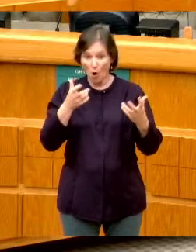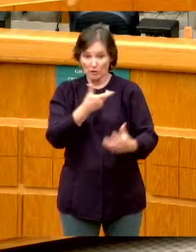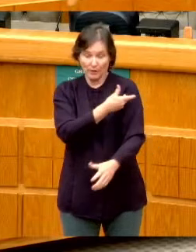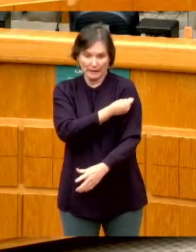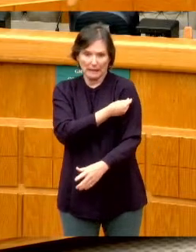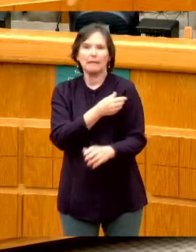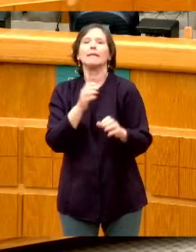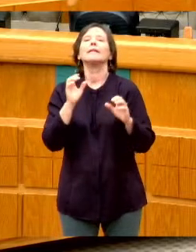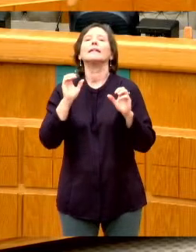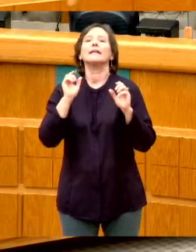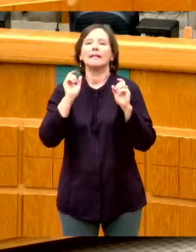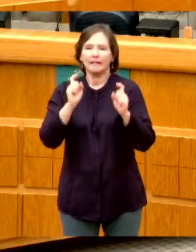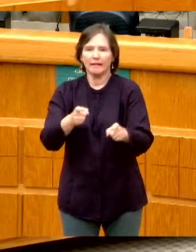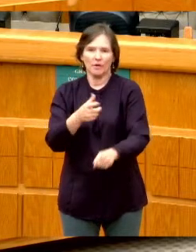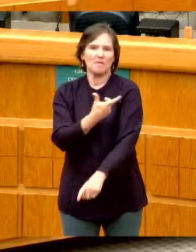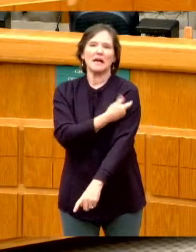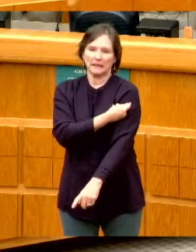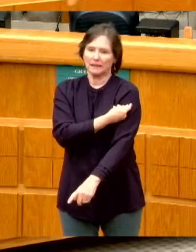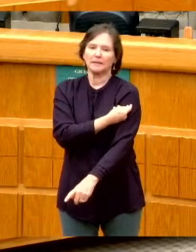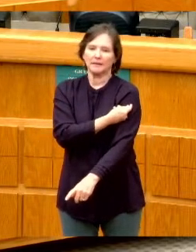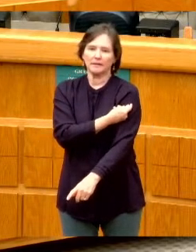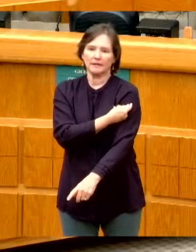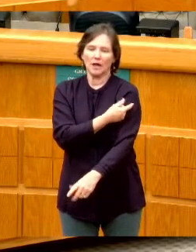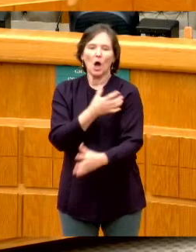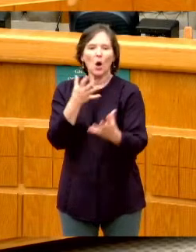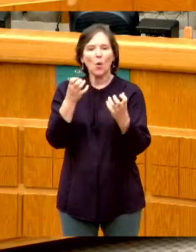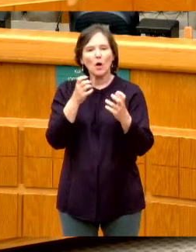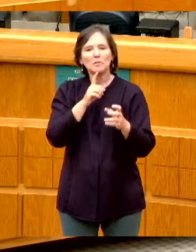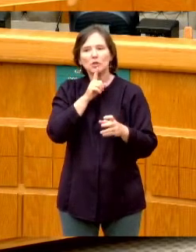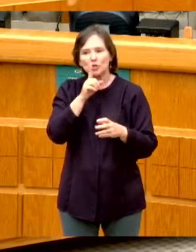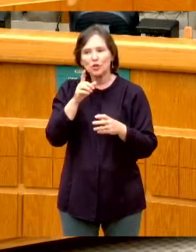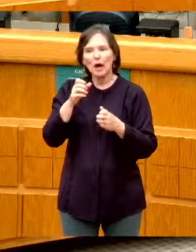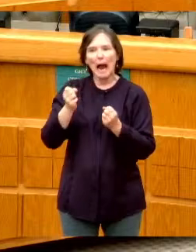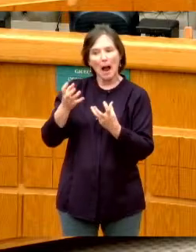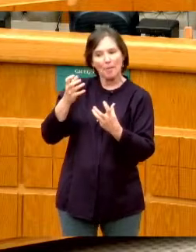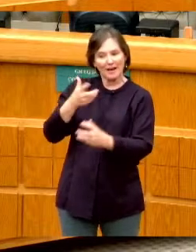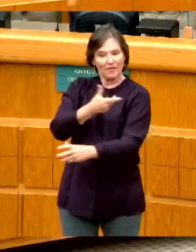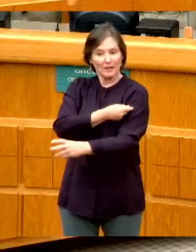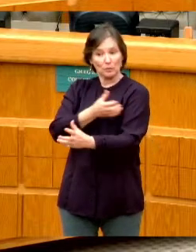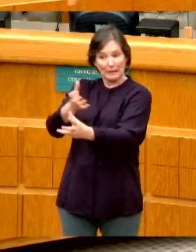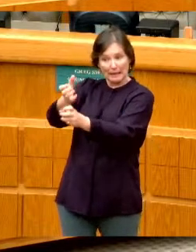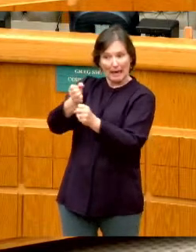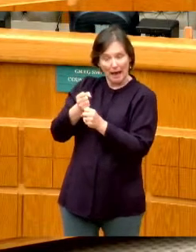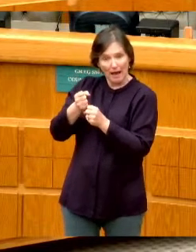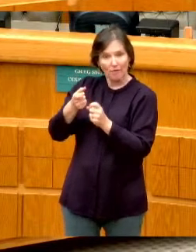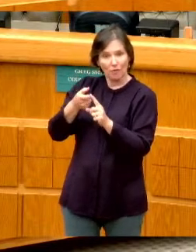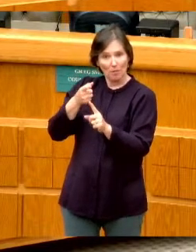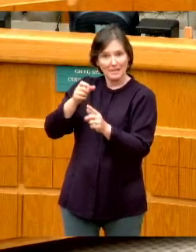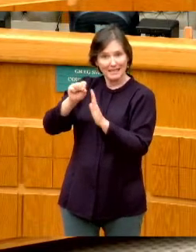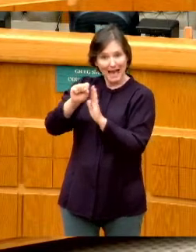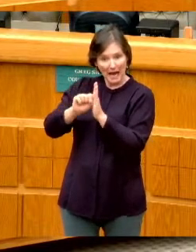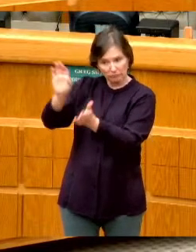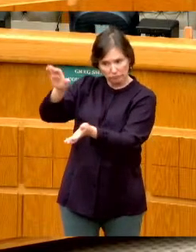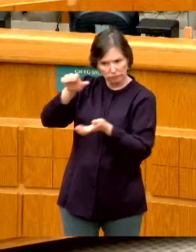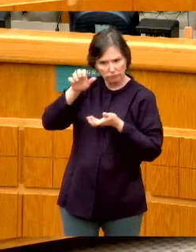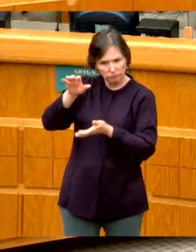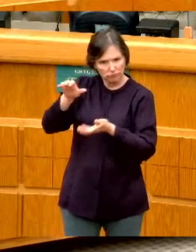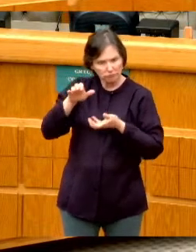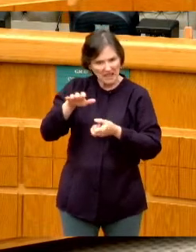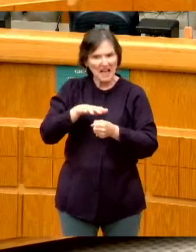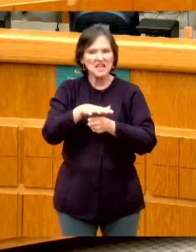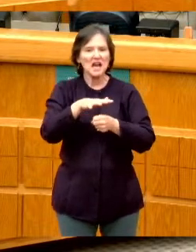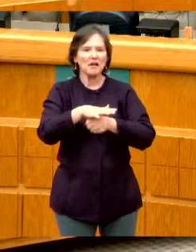our vaccinated numbers equal our population, and I know that that day is coming. Every day we continue to hear